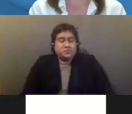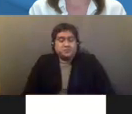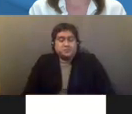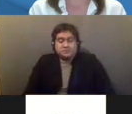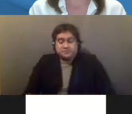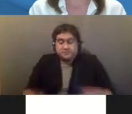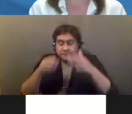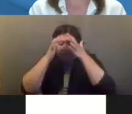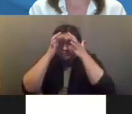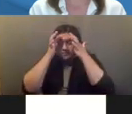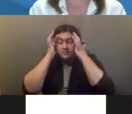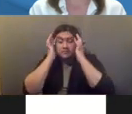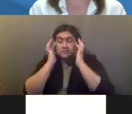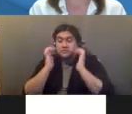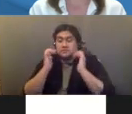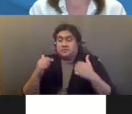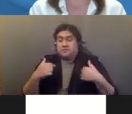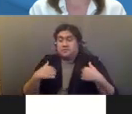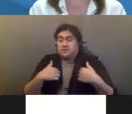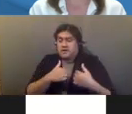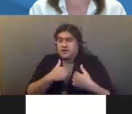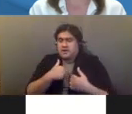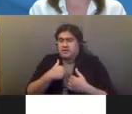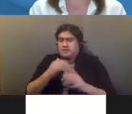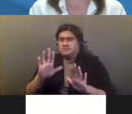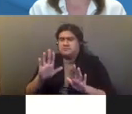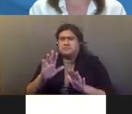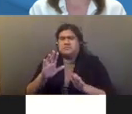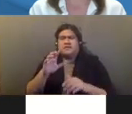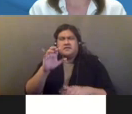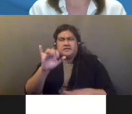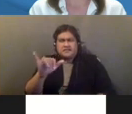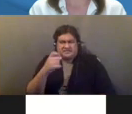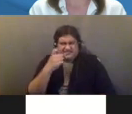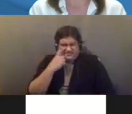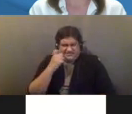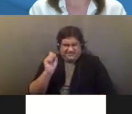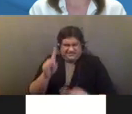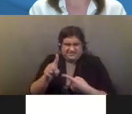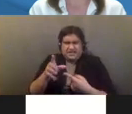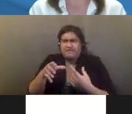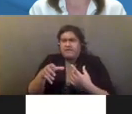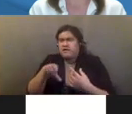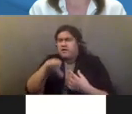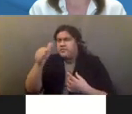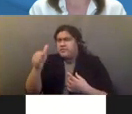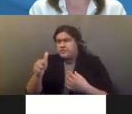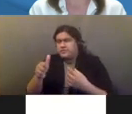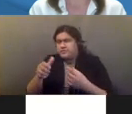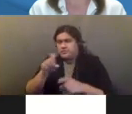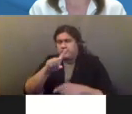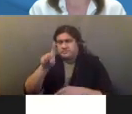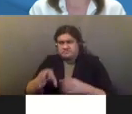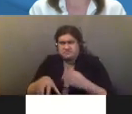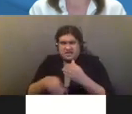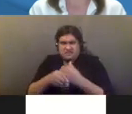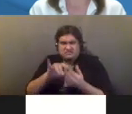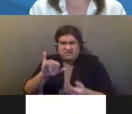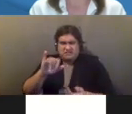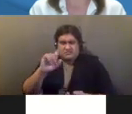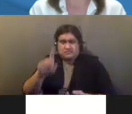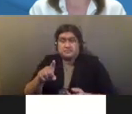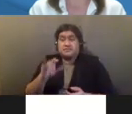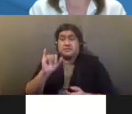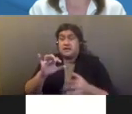Okay, we have another, actually, just as a follow-up to that question, Dr. Weimer, the coordinator that you're speaking of,